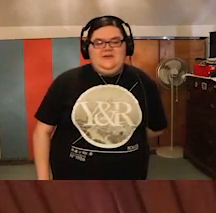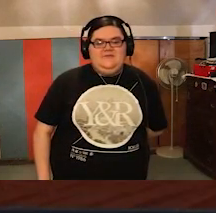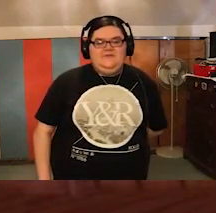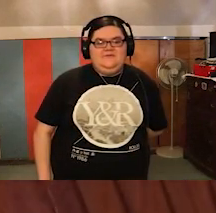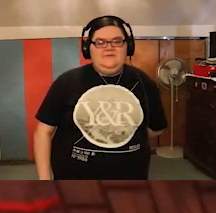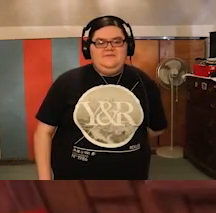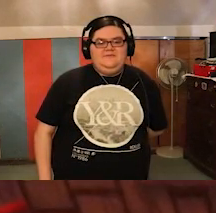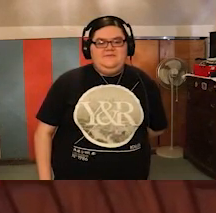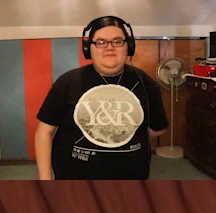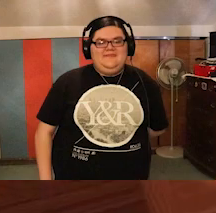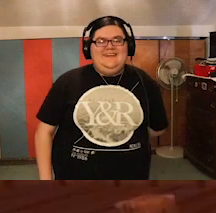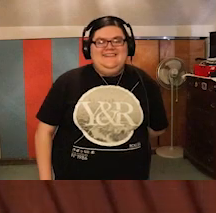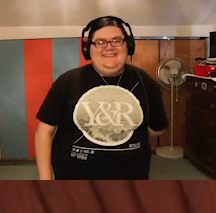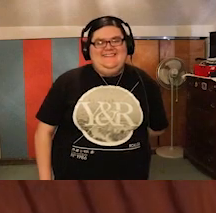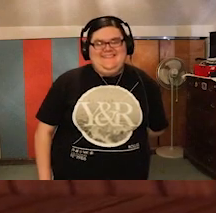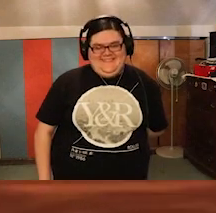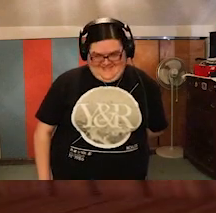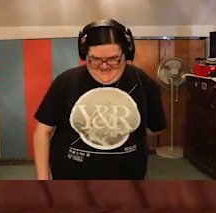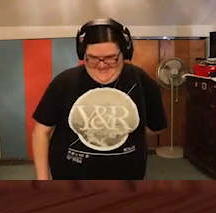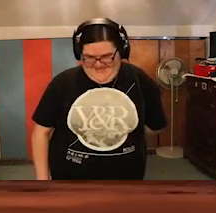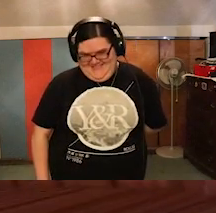Oh. Oh my gosh, Sway, wait for the drop.